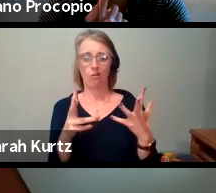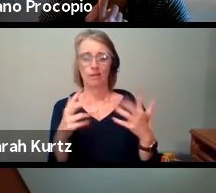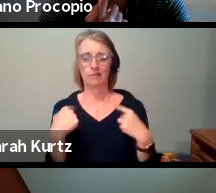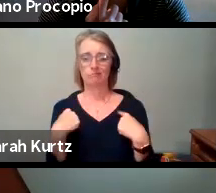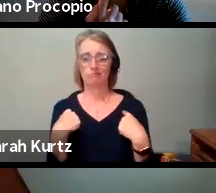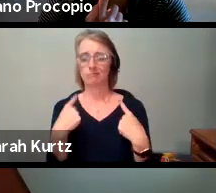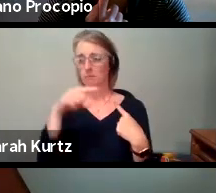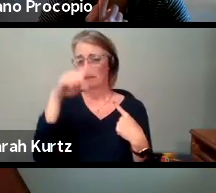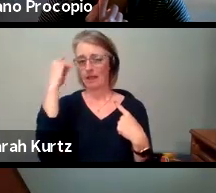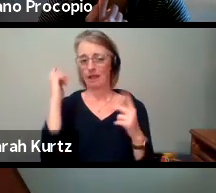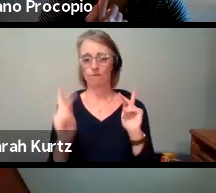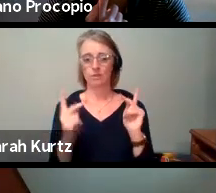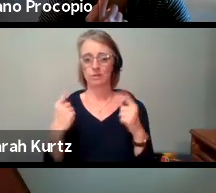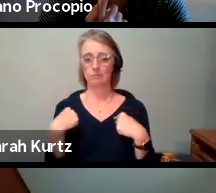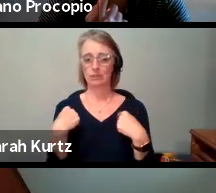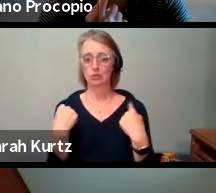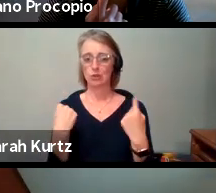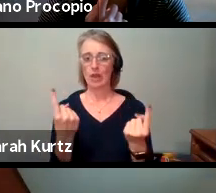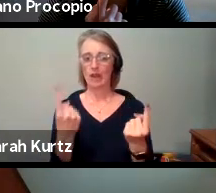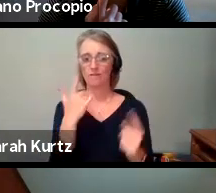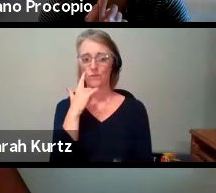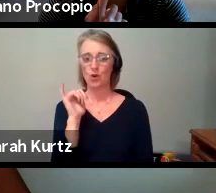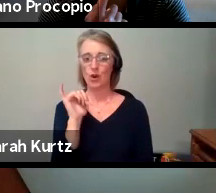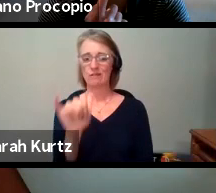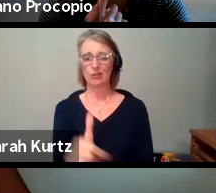been doing forever.